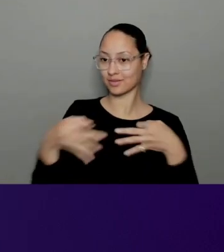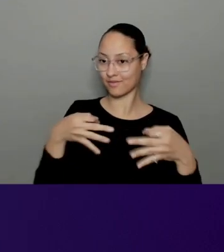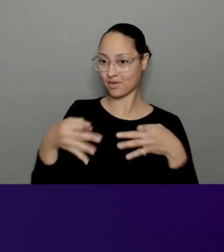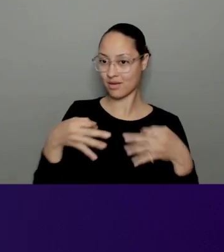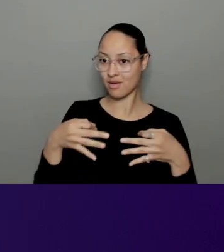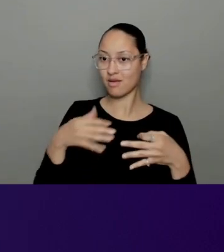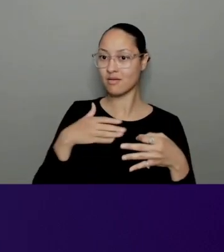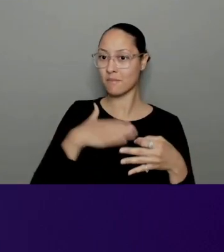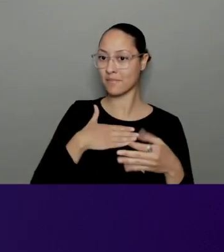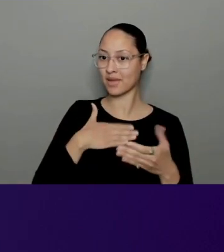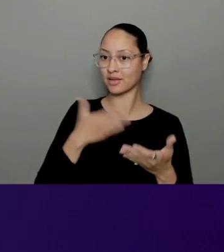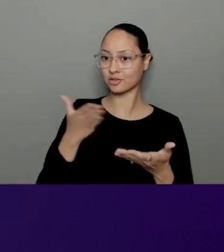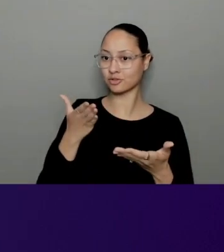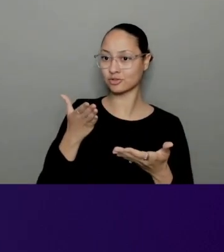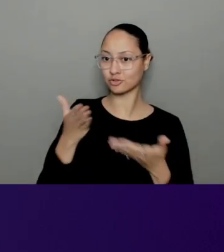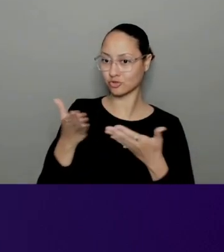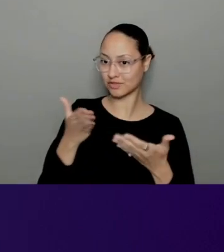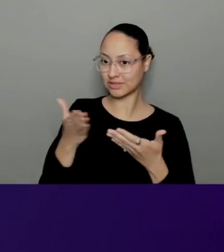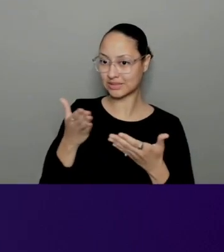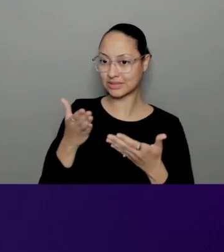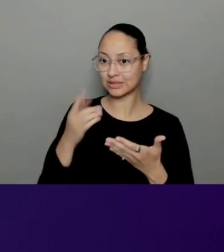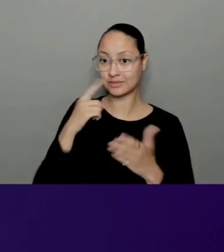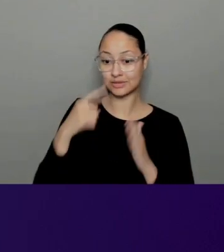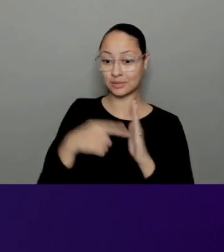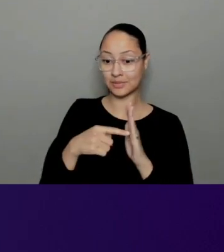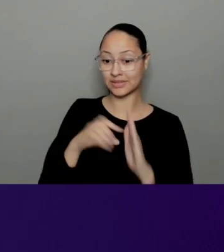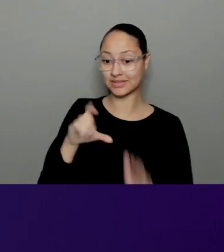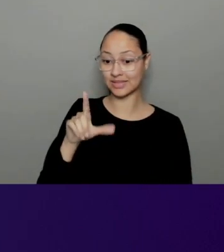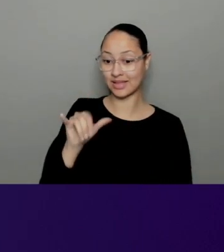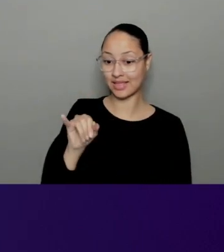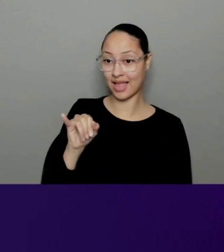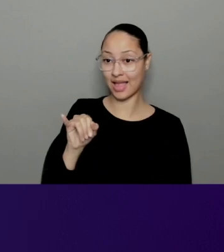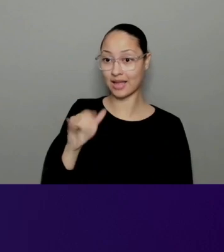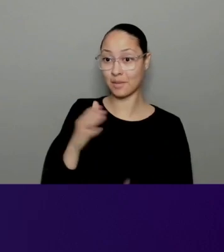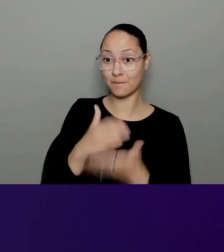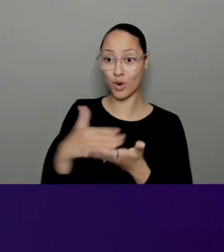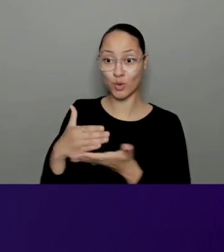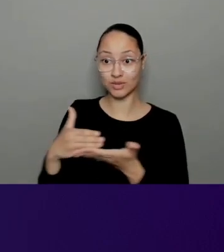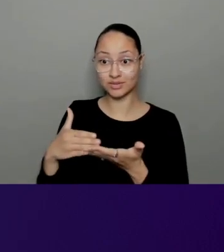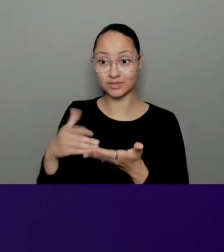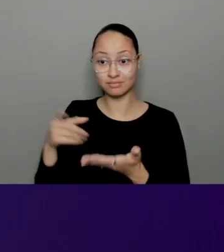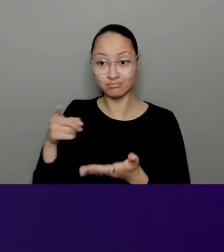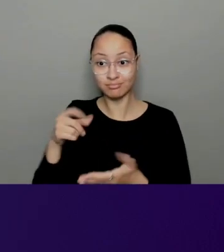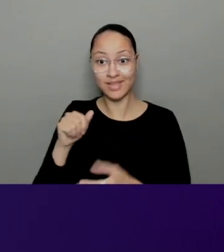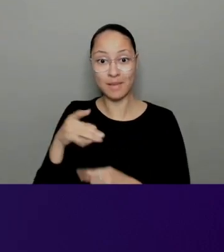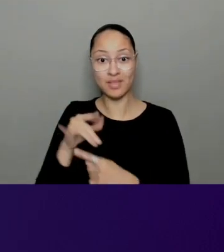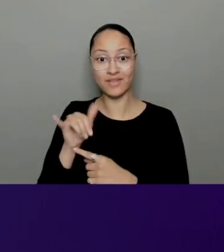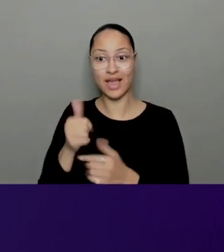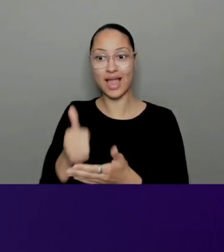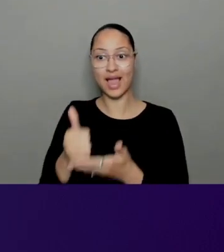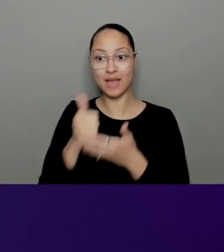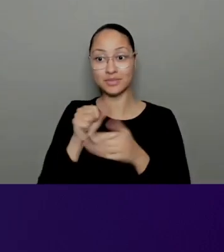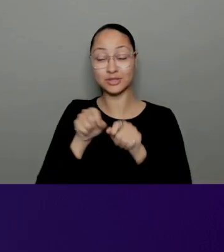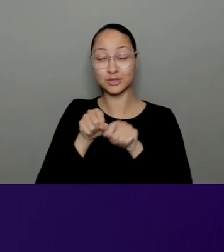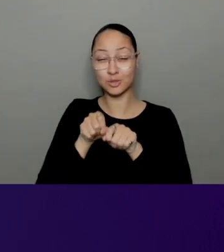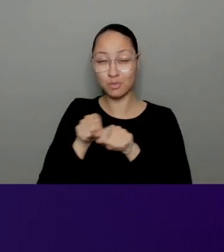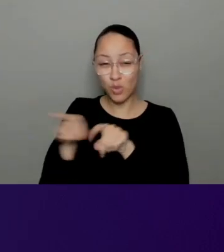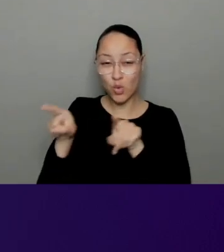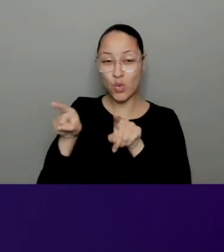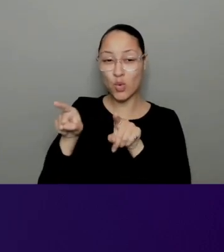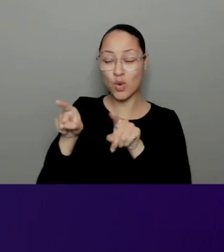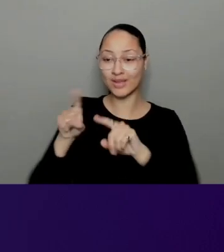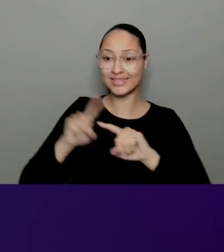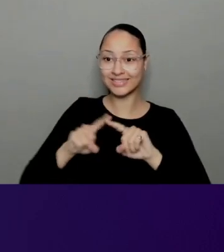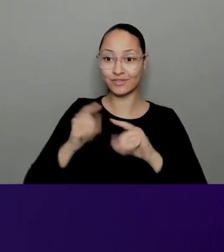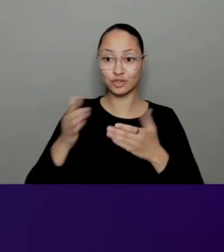services with just some CLI commands. Amplify helps me deploy different services